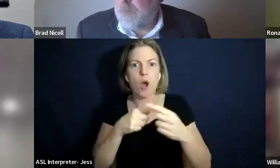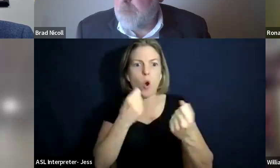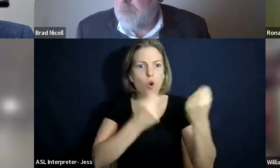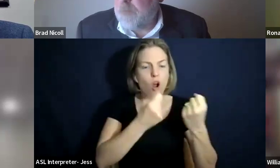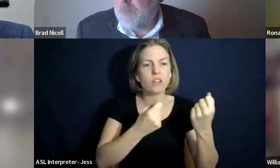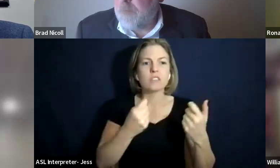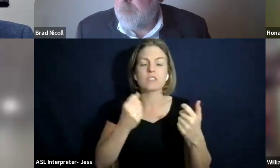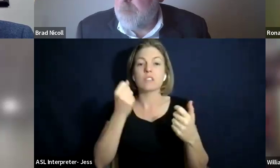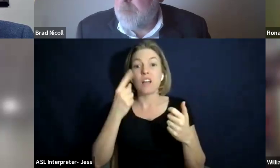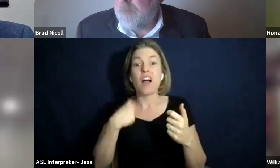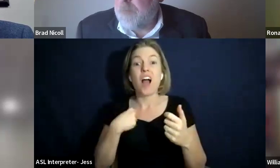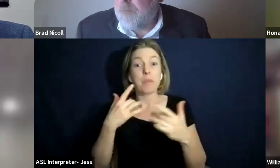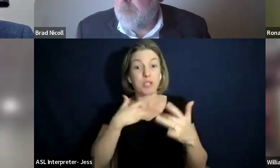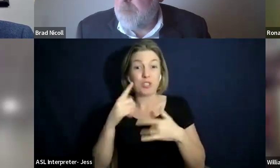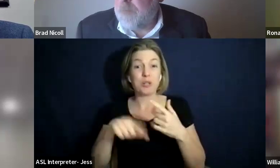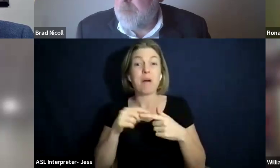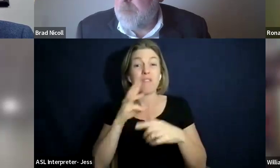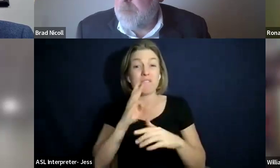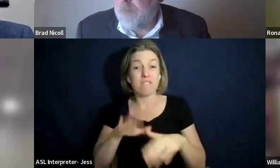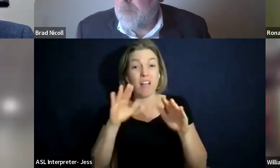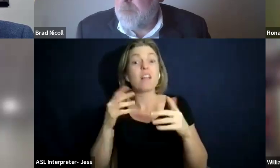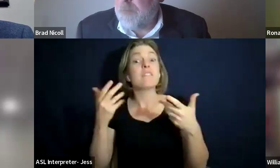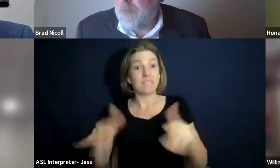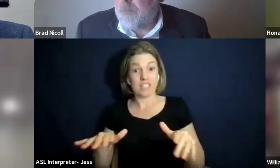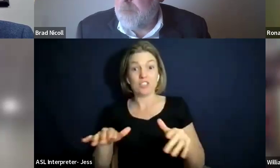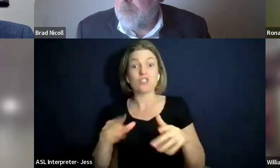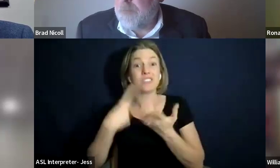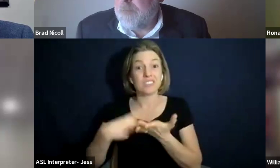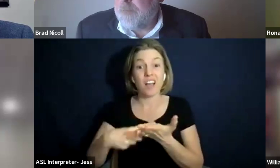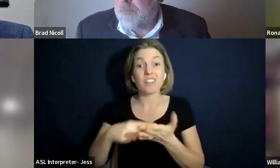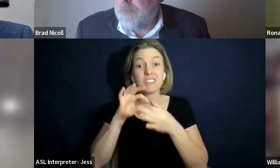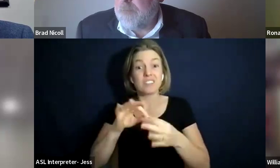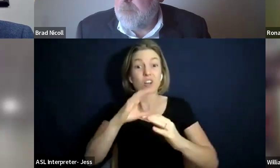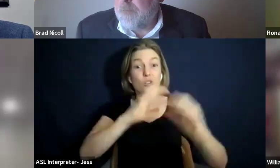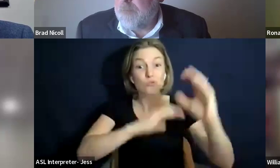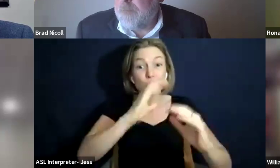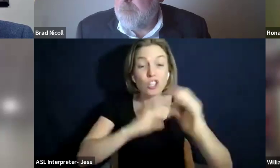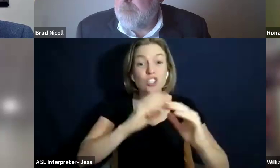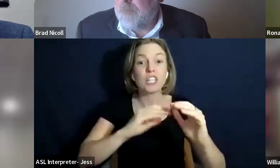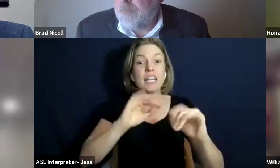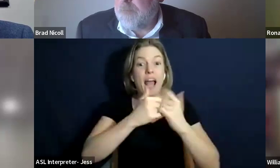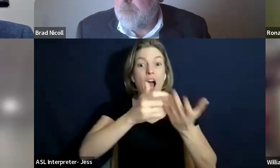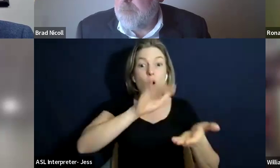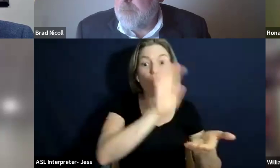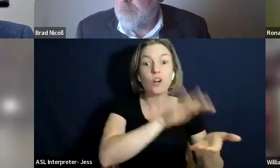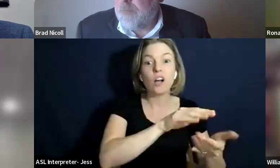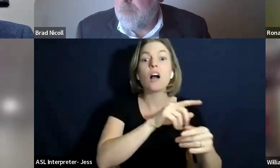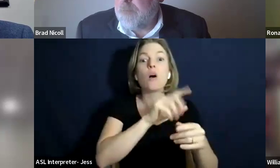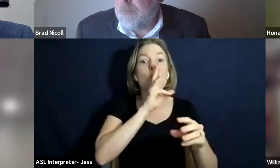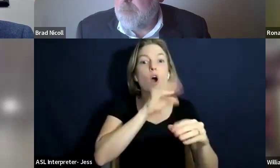it being in the floodplain. I know we've talked about mitigation in relation to the construction, but I've not heard about mitigation in relation